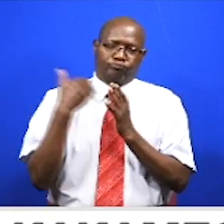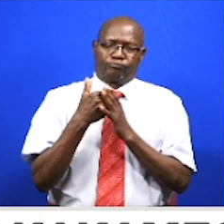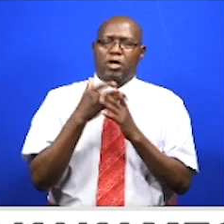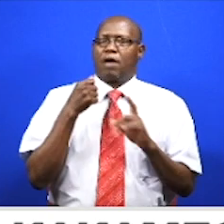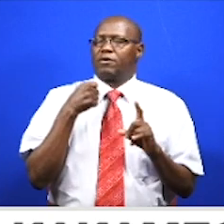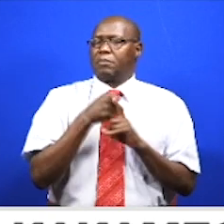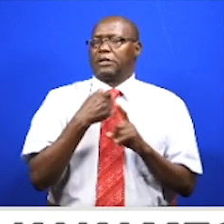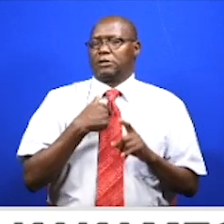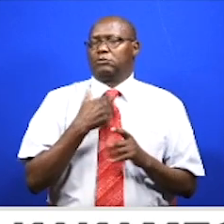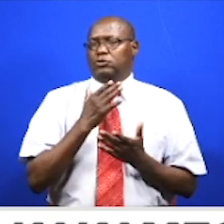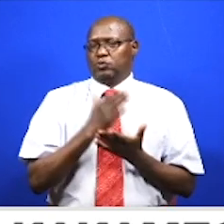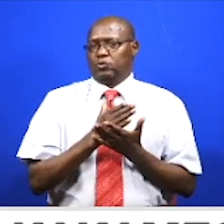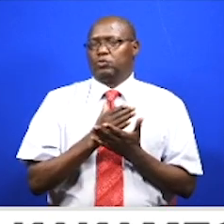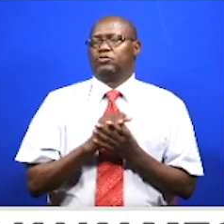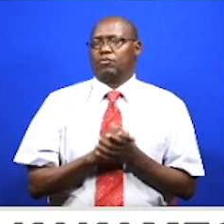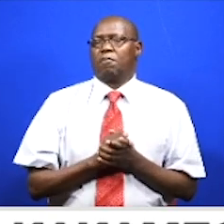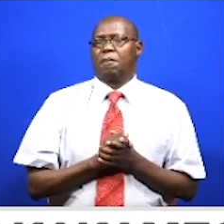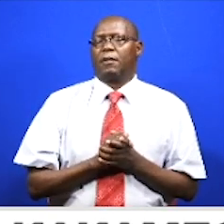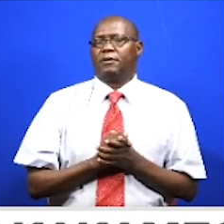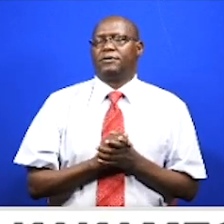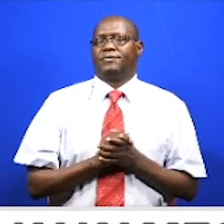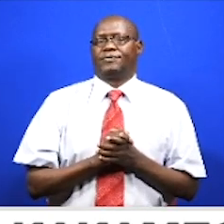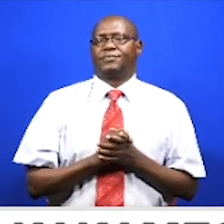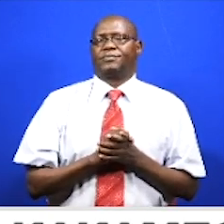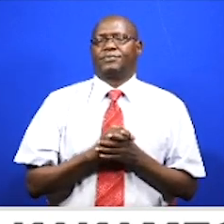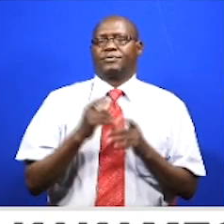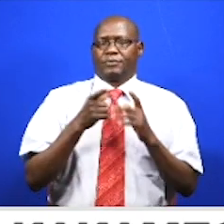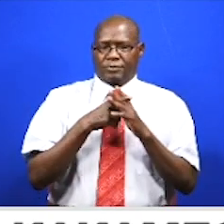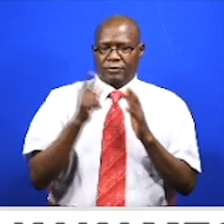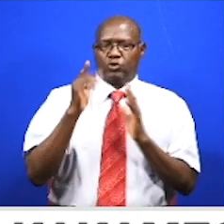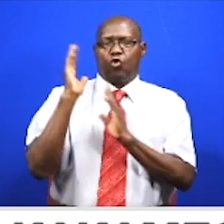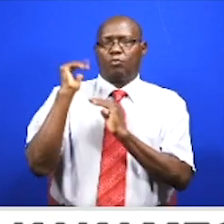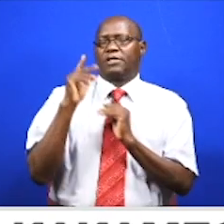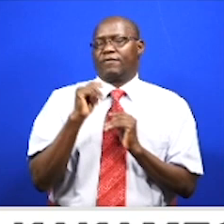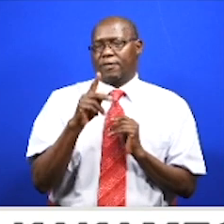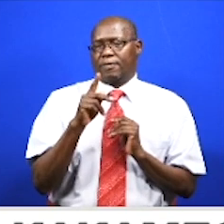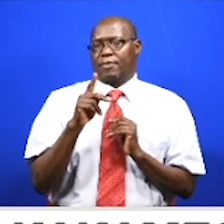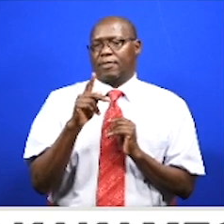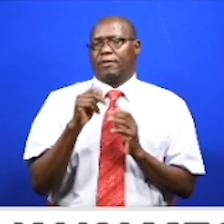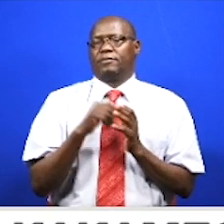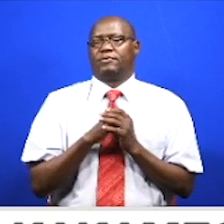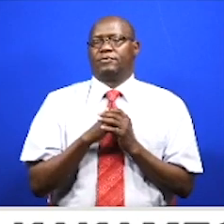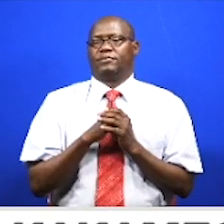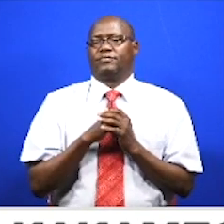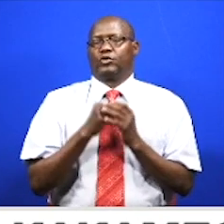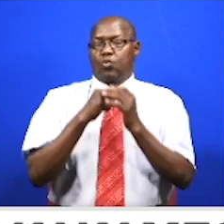impacted me. I started by watching the Hope TV, whereby